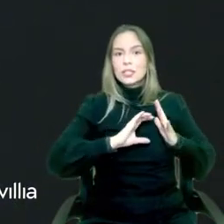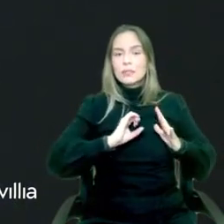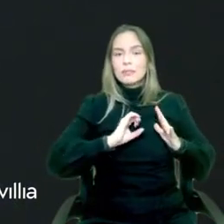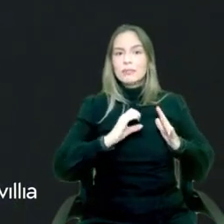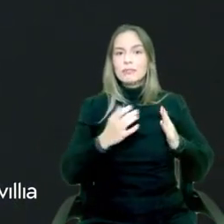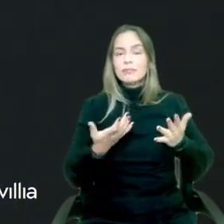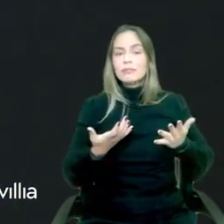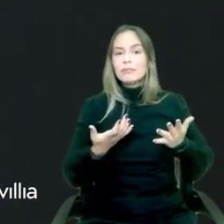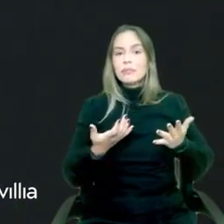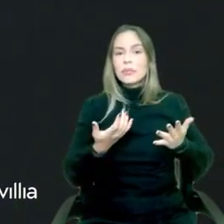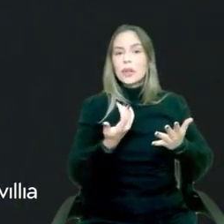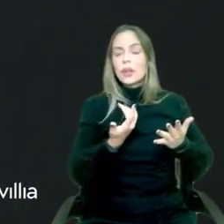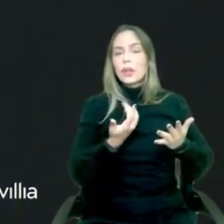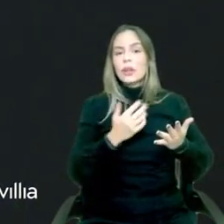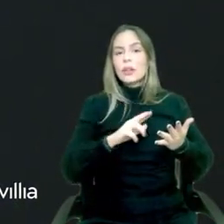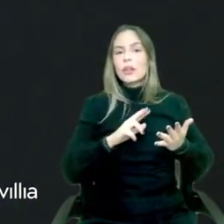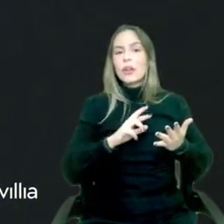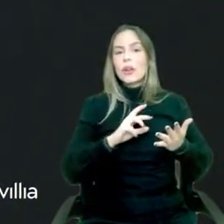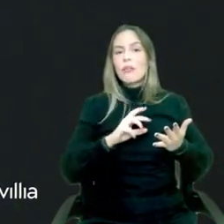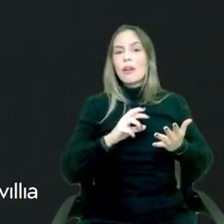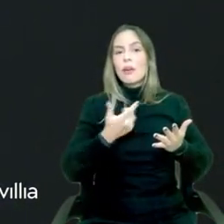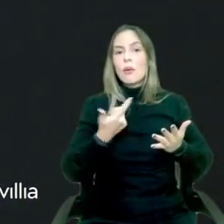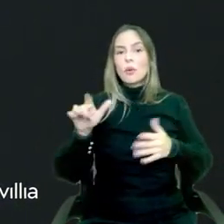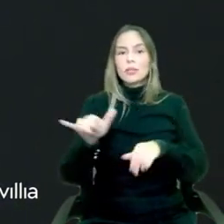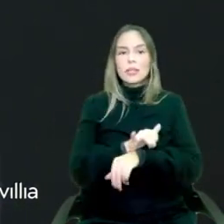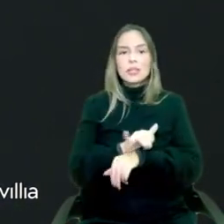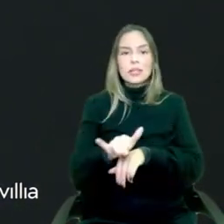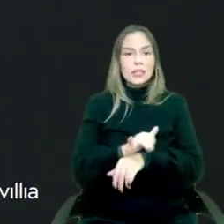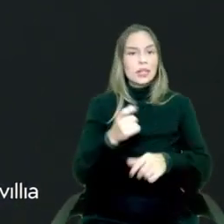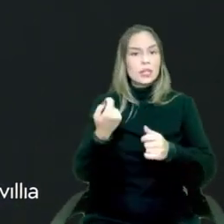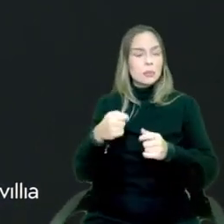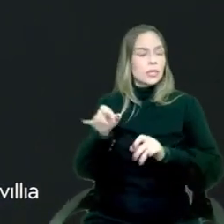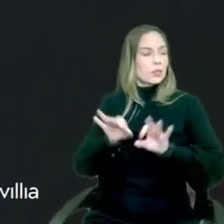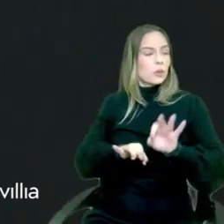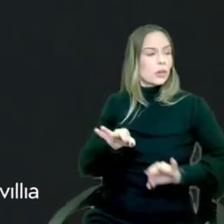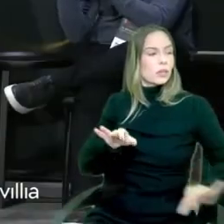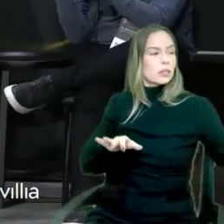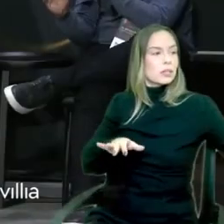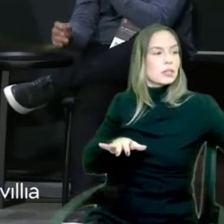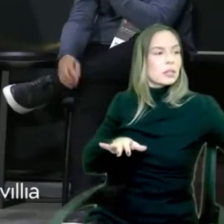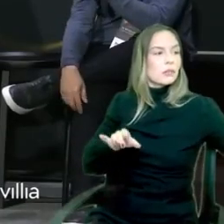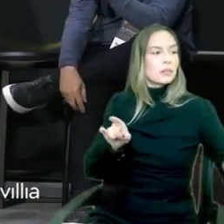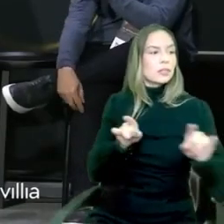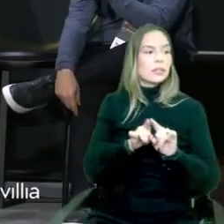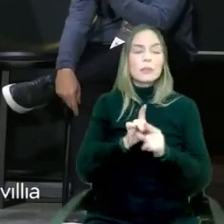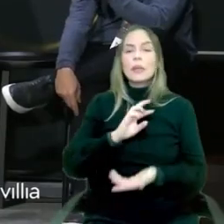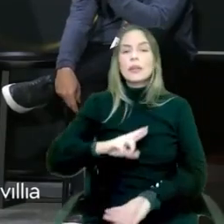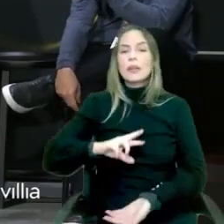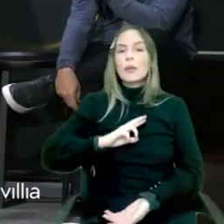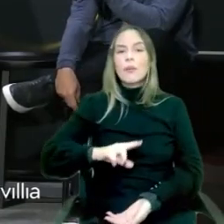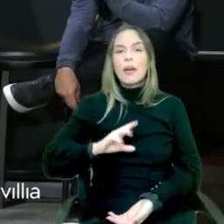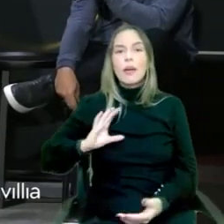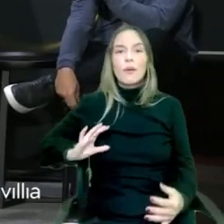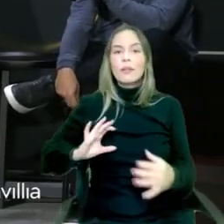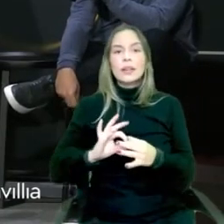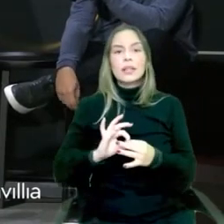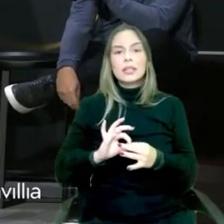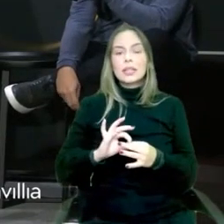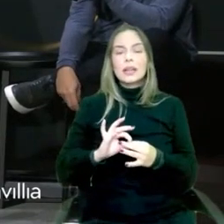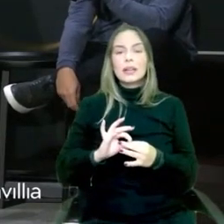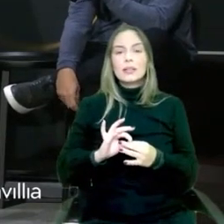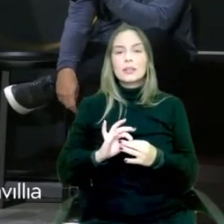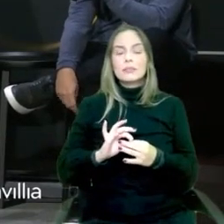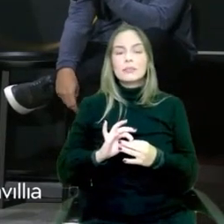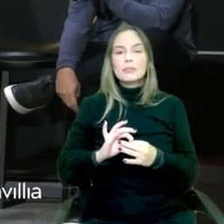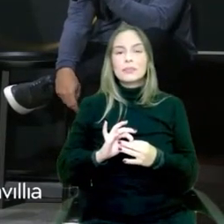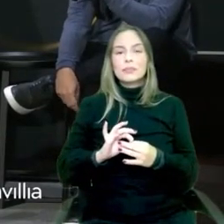we have to prepare, right? And not really connect the ChatGPT and start